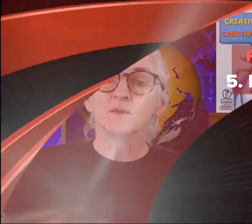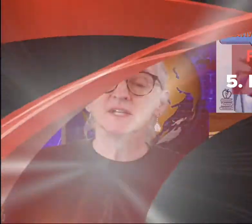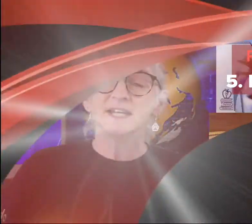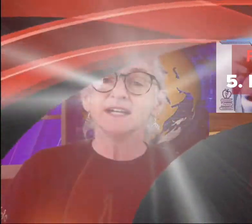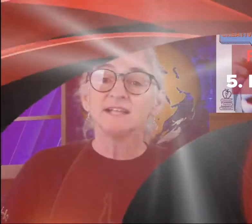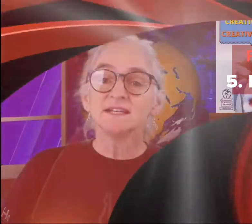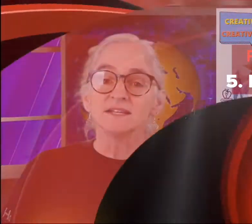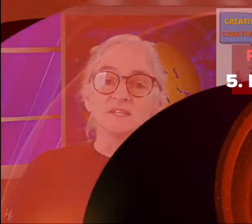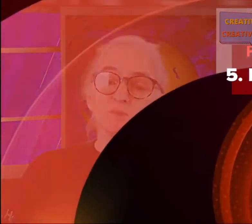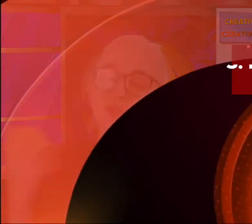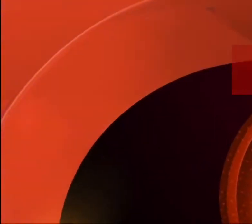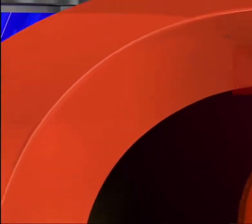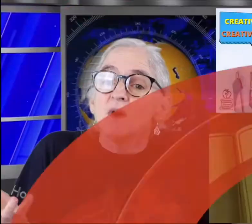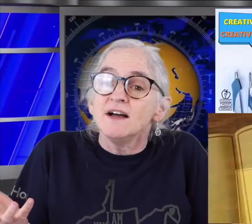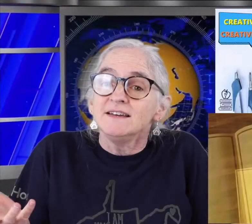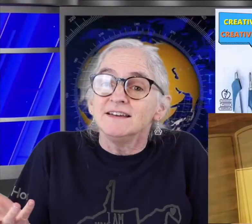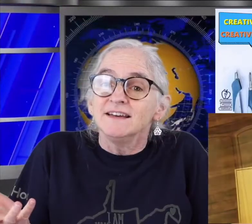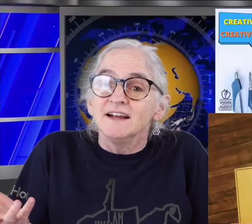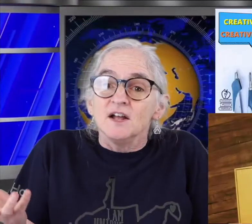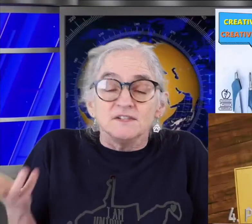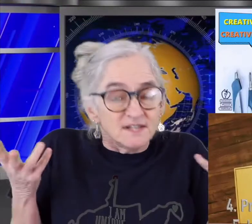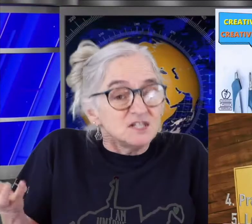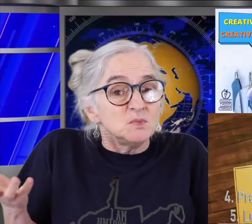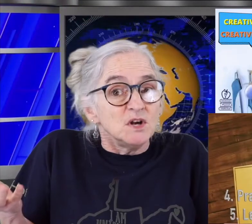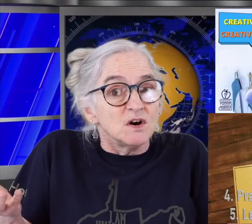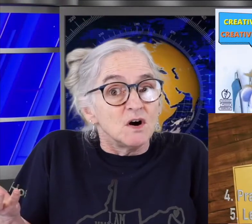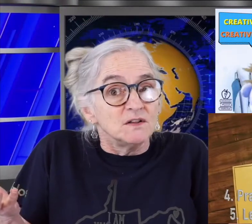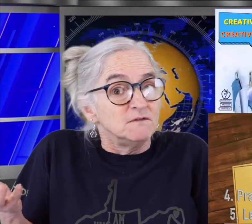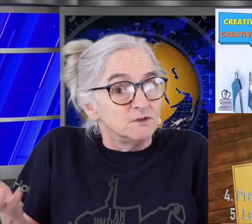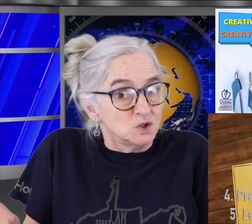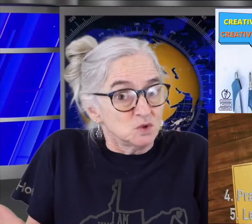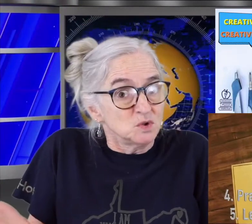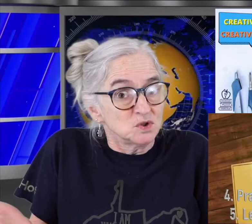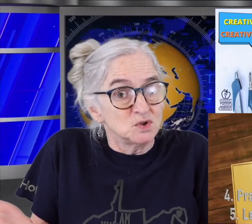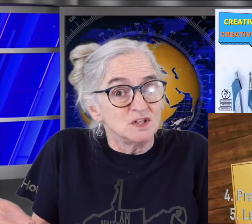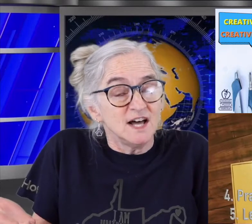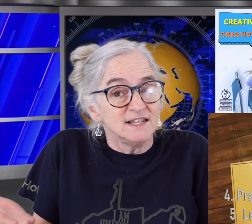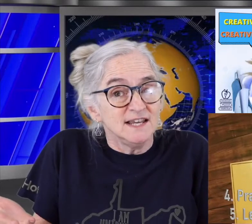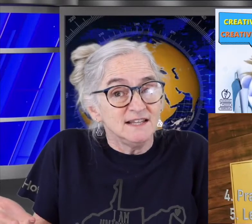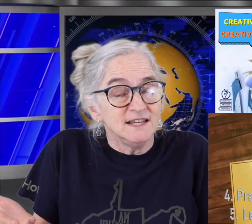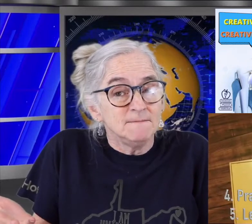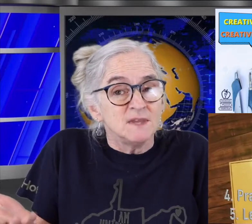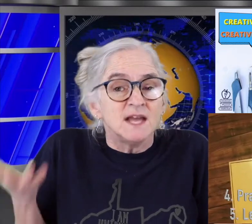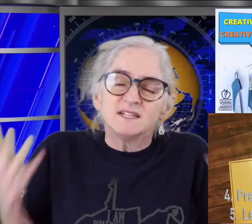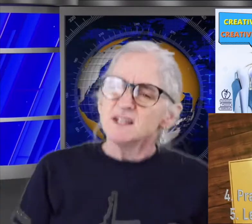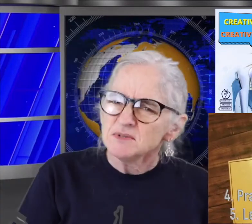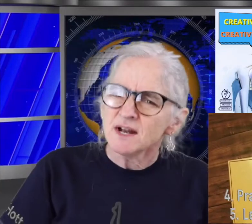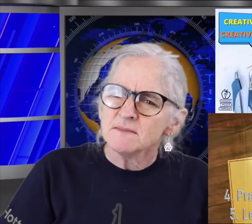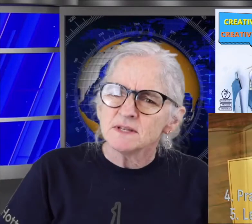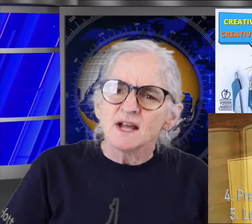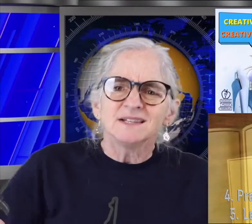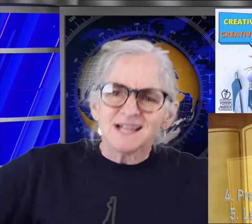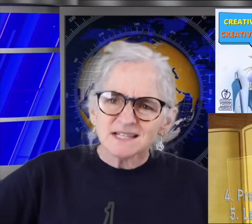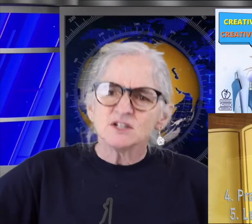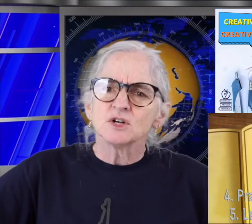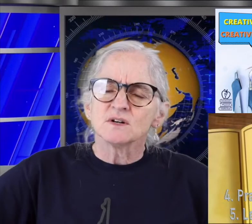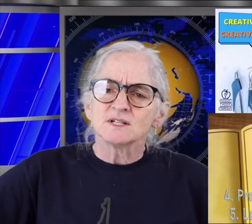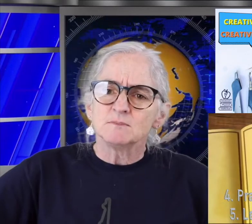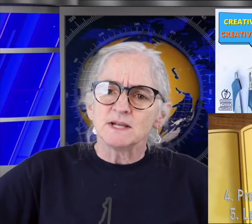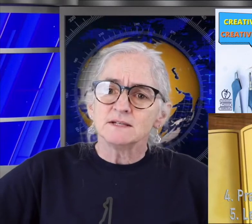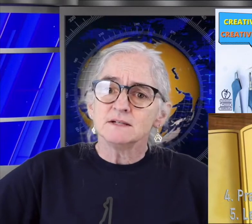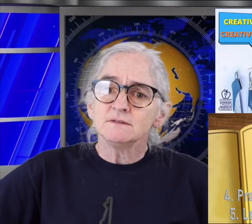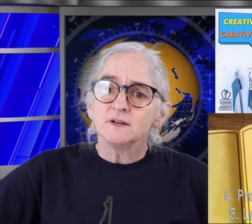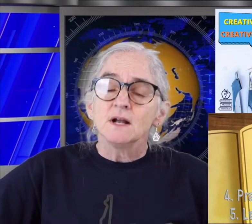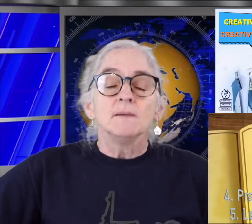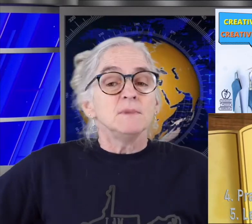you might want to take lessons, but you know what? Since we are all in virtual school a lot lately, and sometimes lessons are